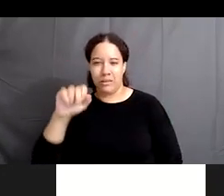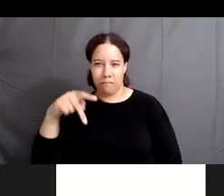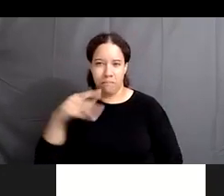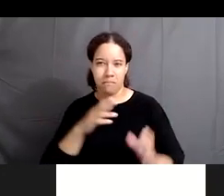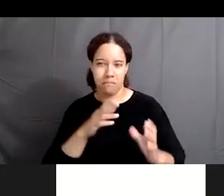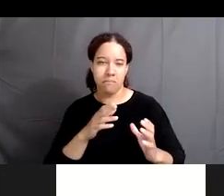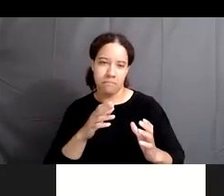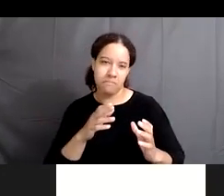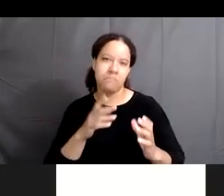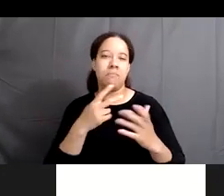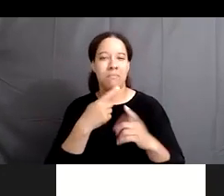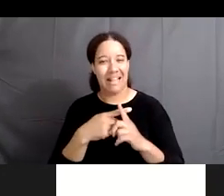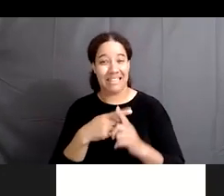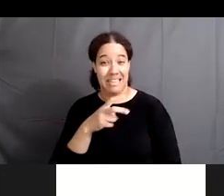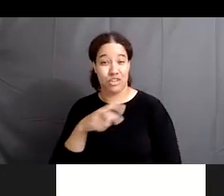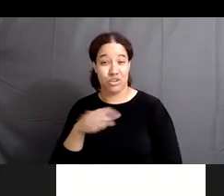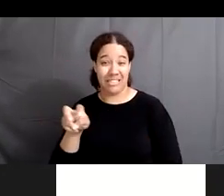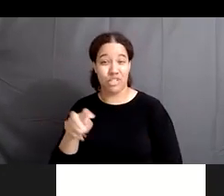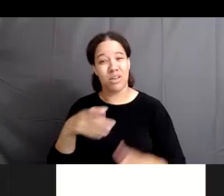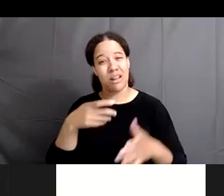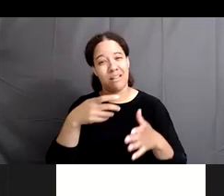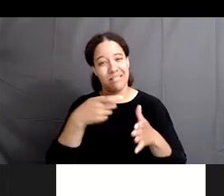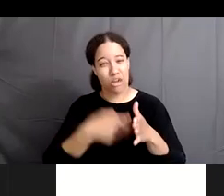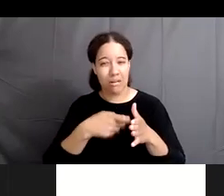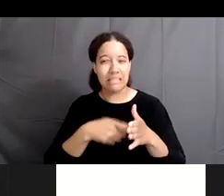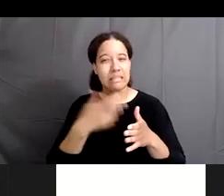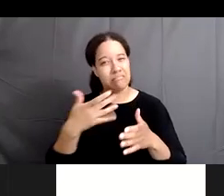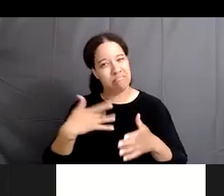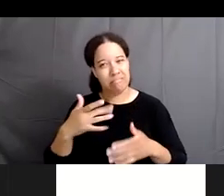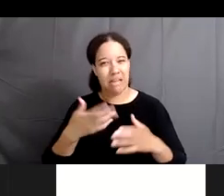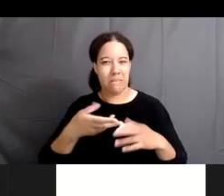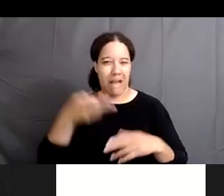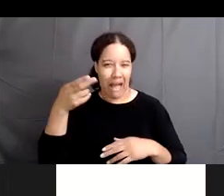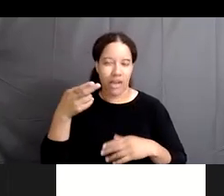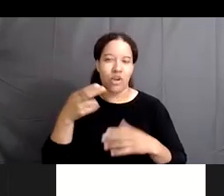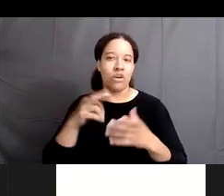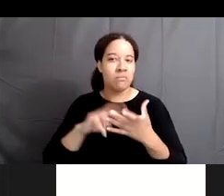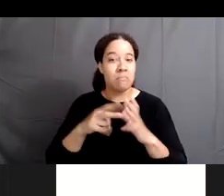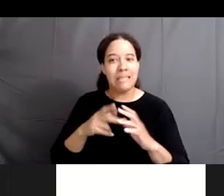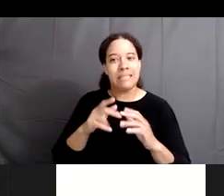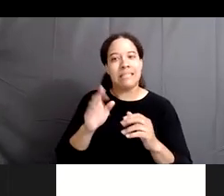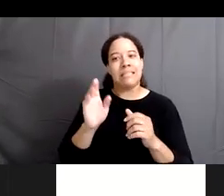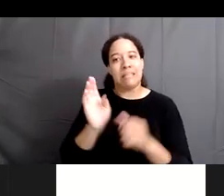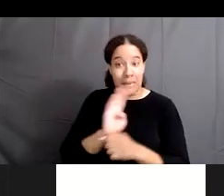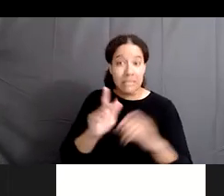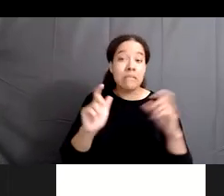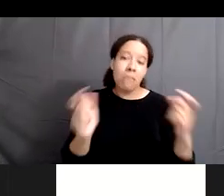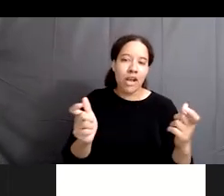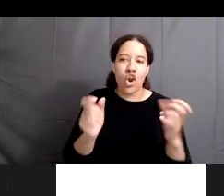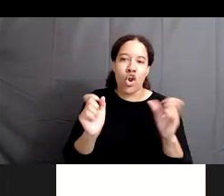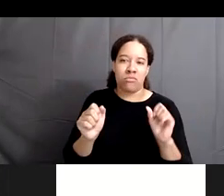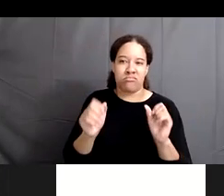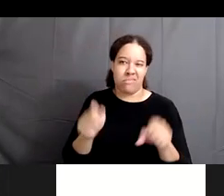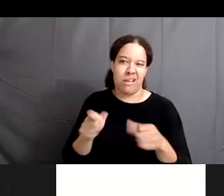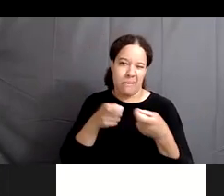the overall transition costs tend to be a little bit higher, which is easier and more manageable for larger